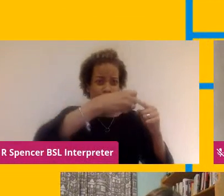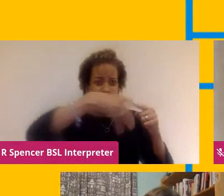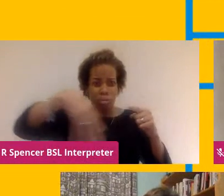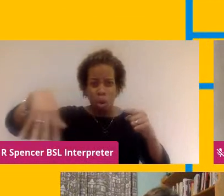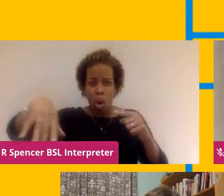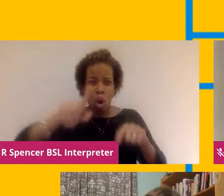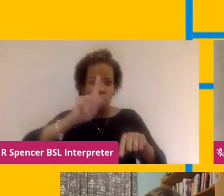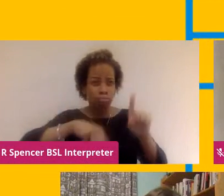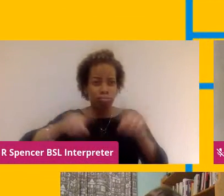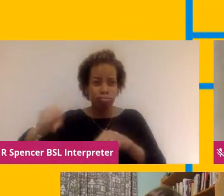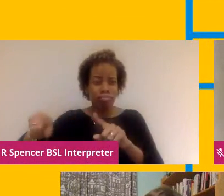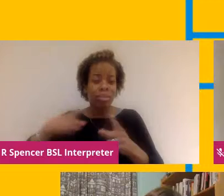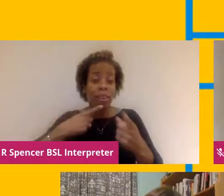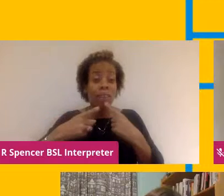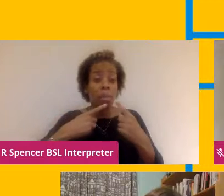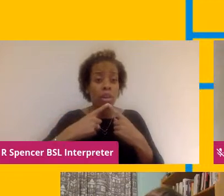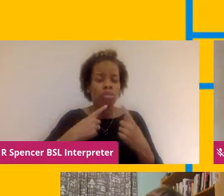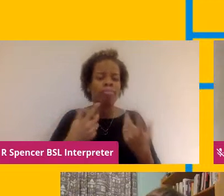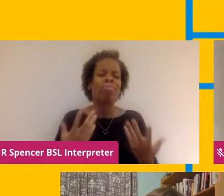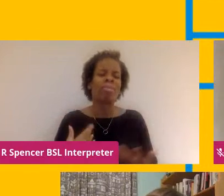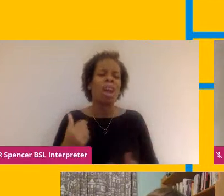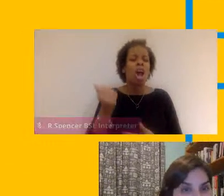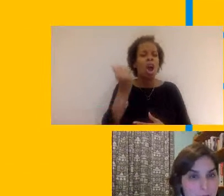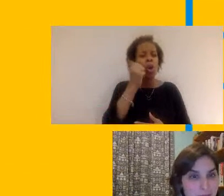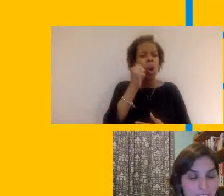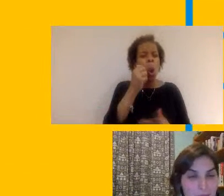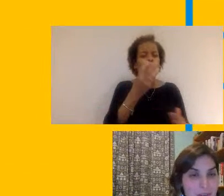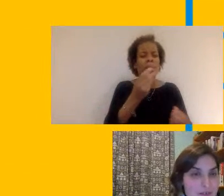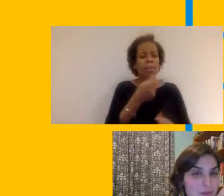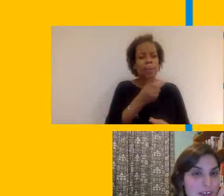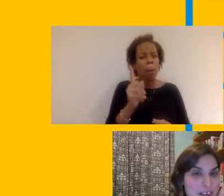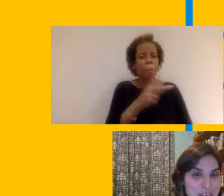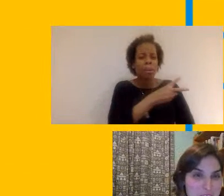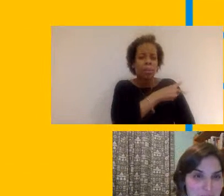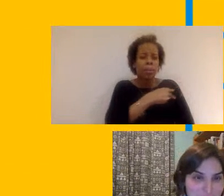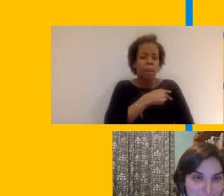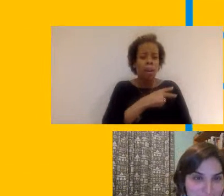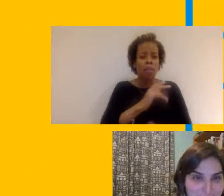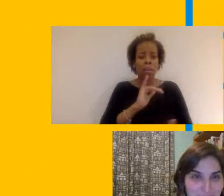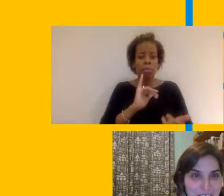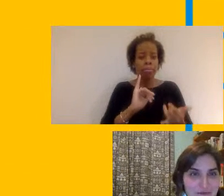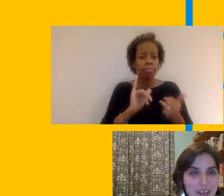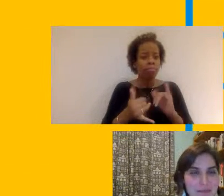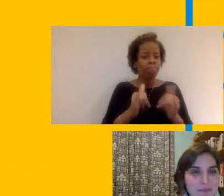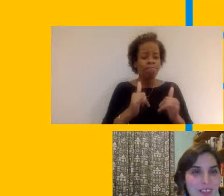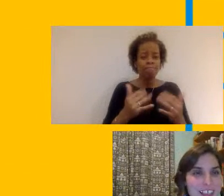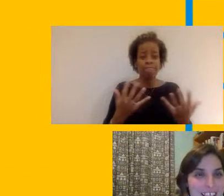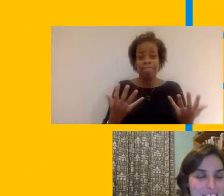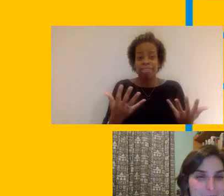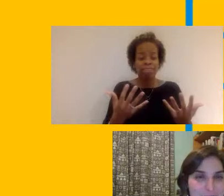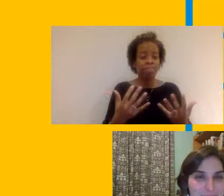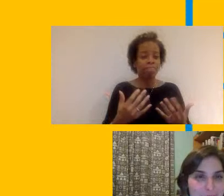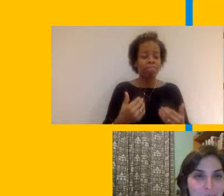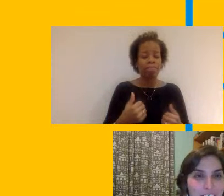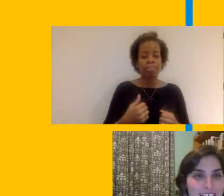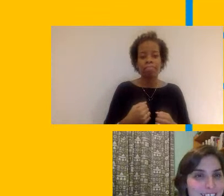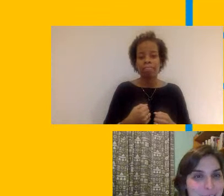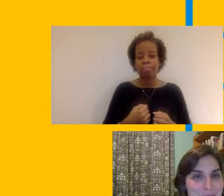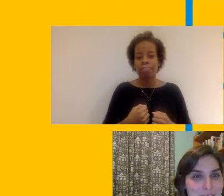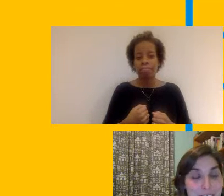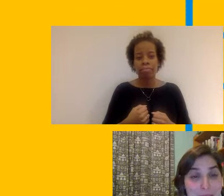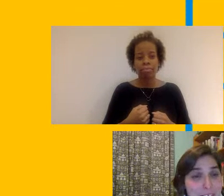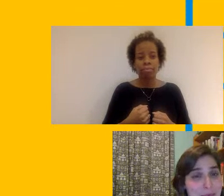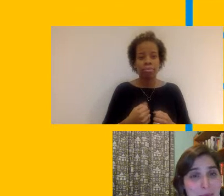with is a bit of an overview of it all. But we absolutely appreciate that there'll be some staff who we haven't even heard from educational kind